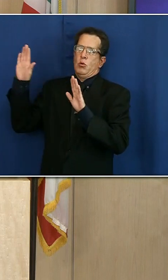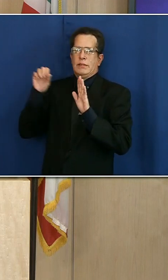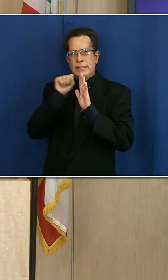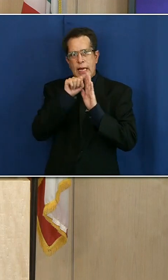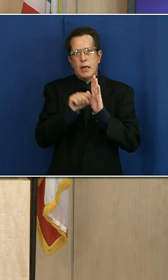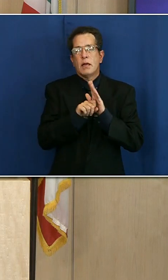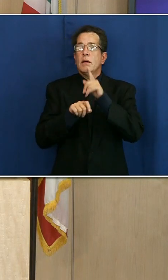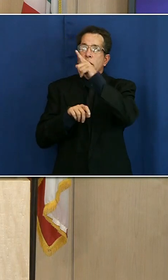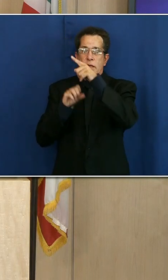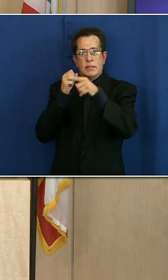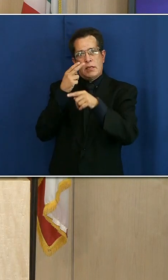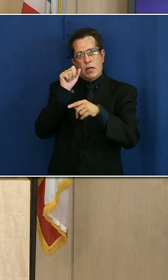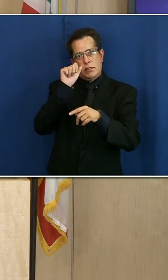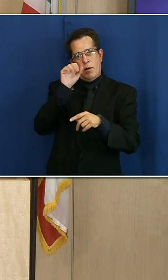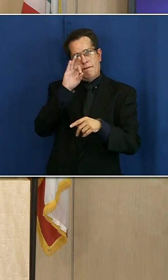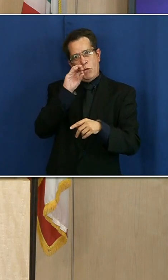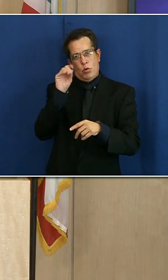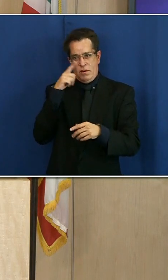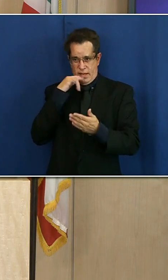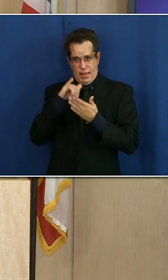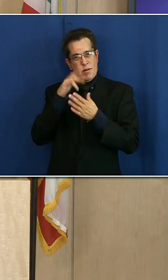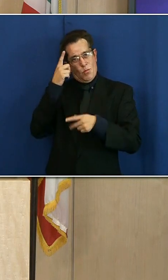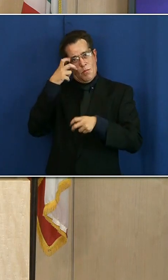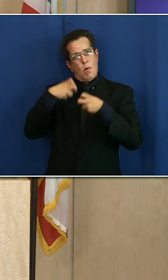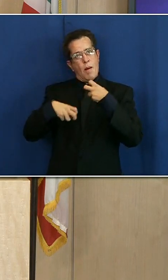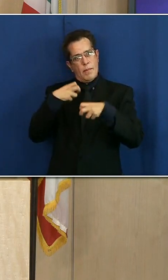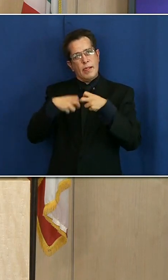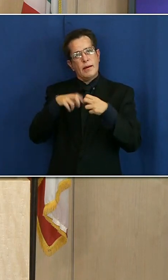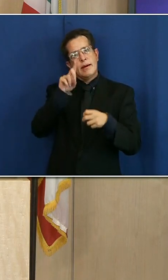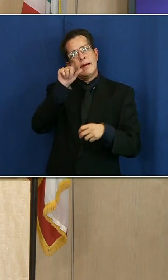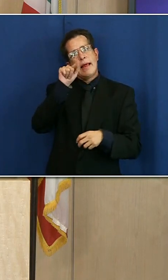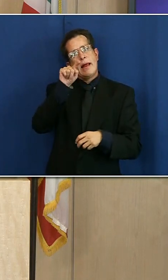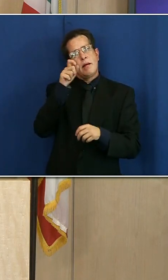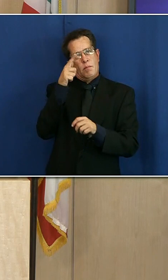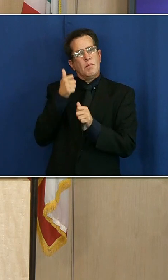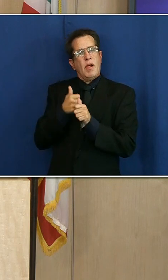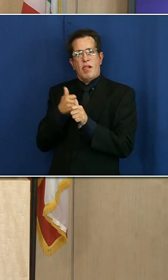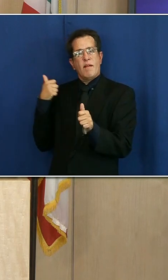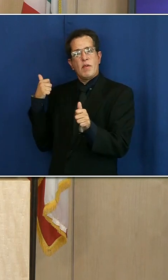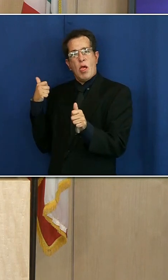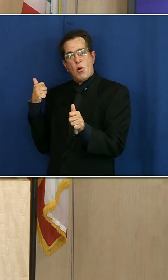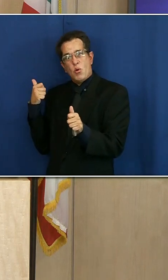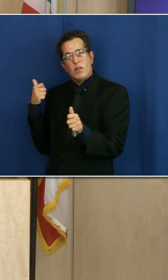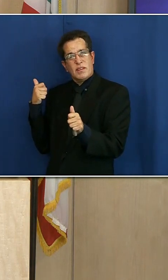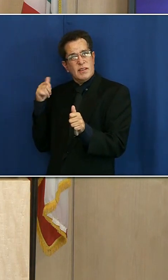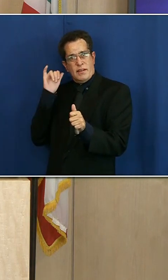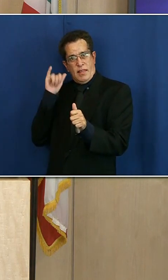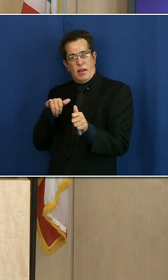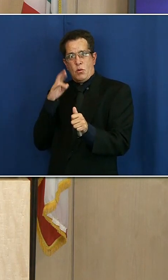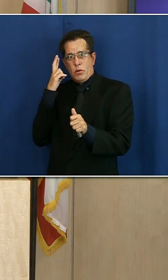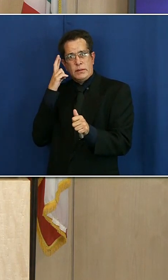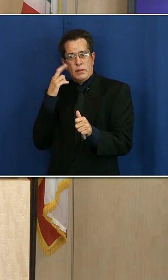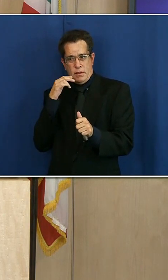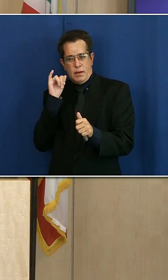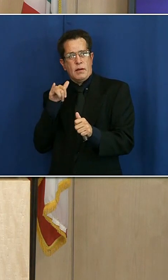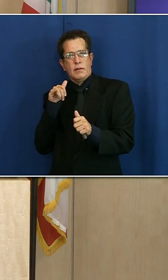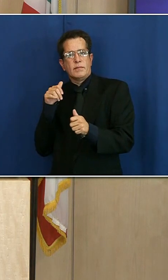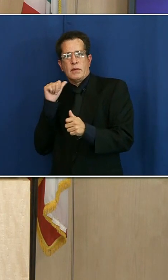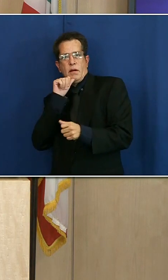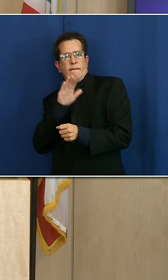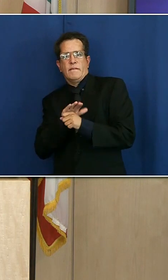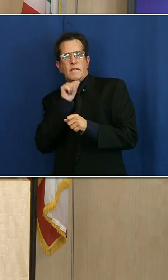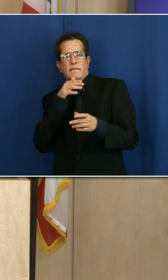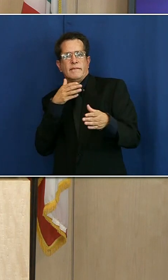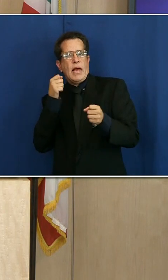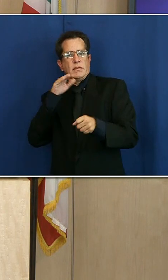it sounds like this is a problem with data flow, information flow, not the actual data collection, because there's